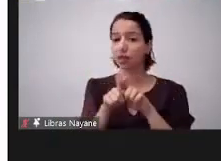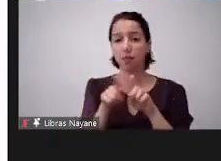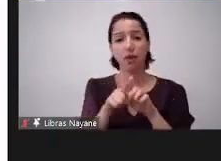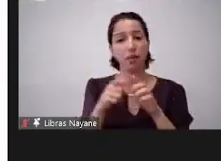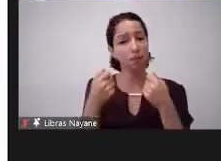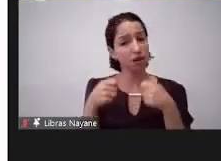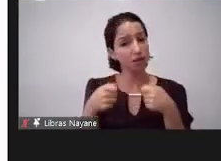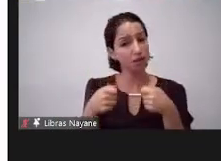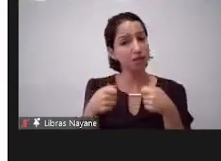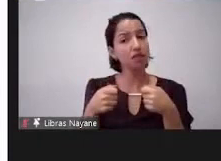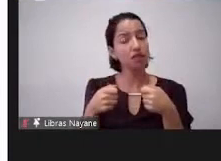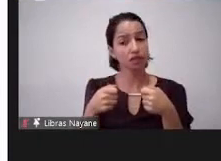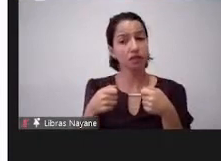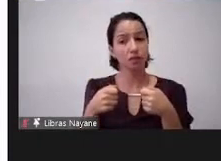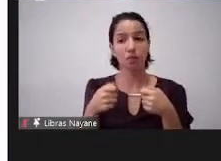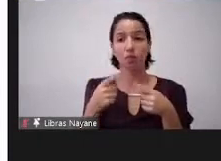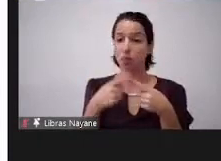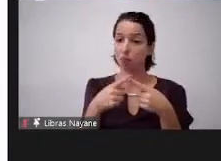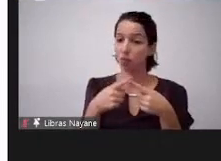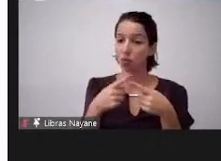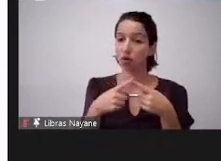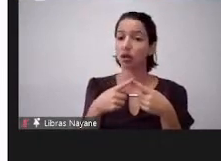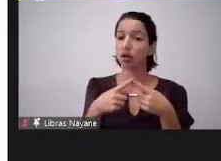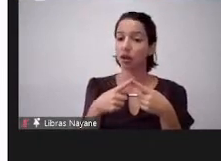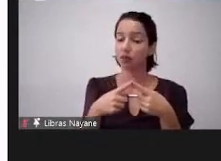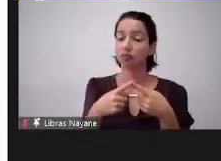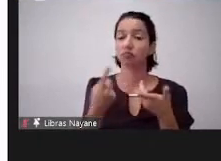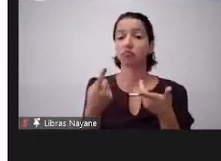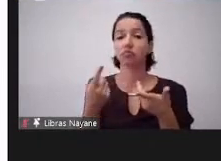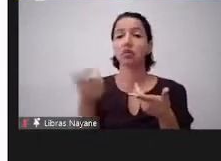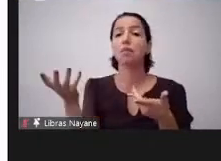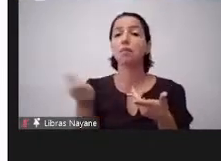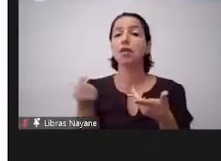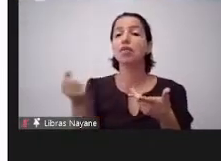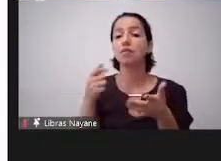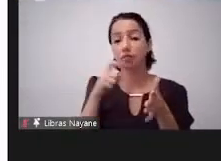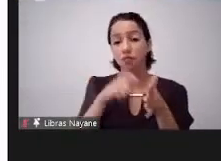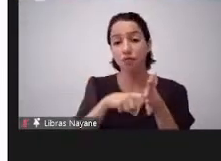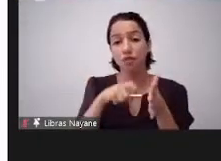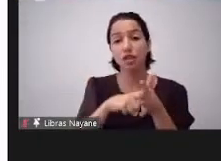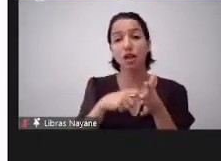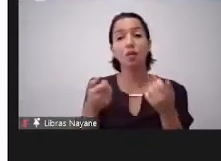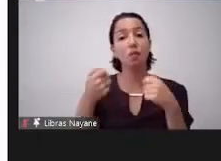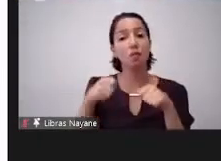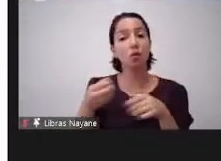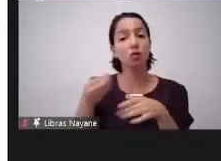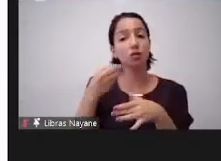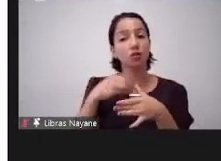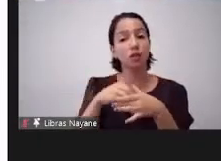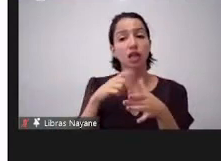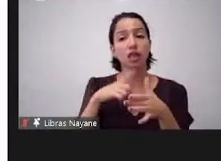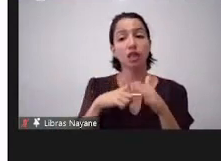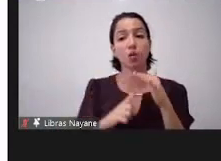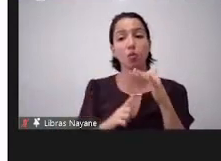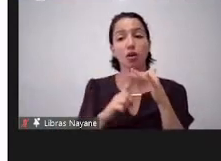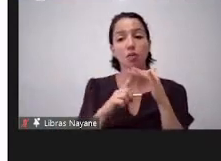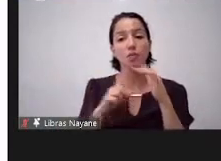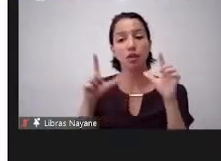high earners. So there is a taper limit in place. So anyone earning in excess